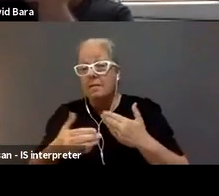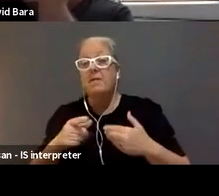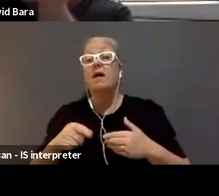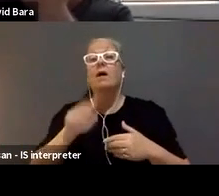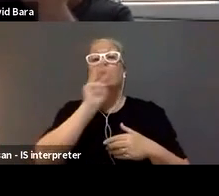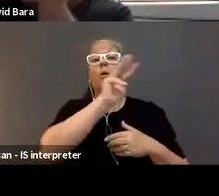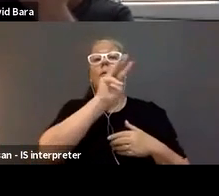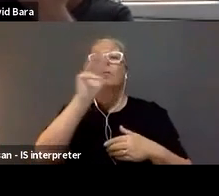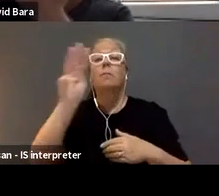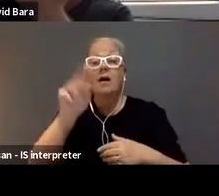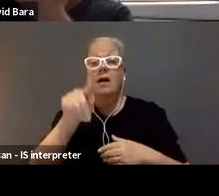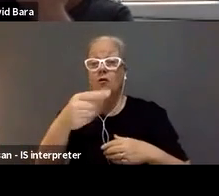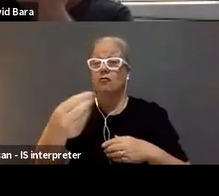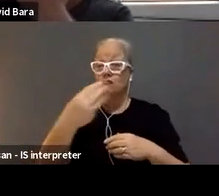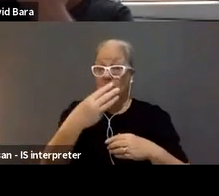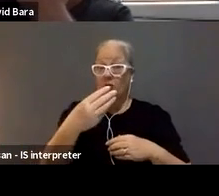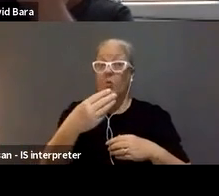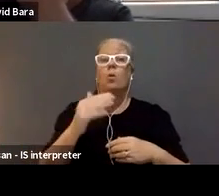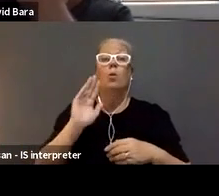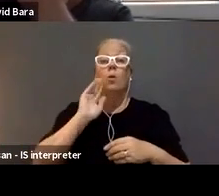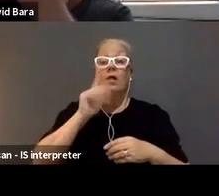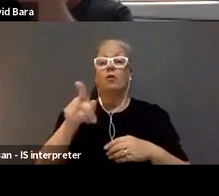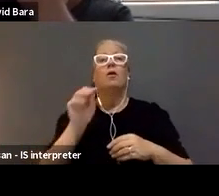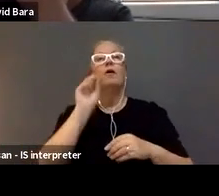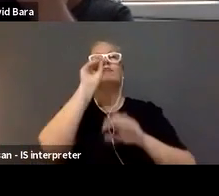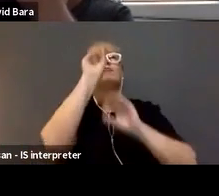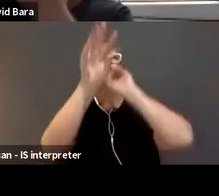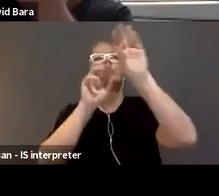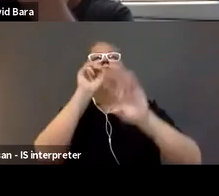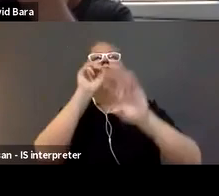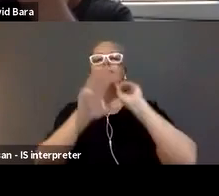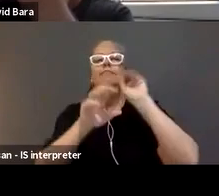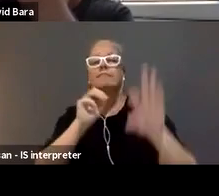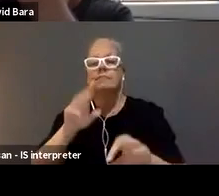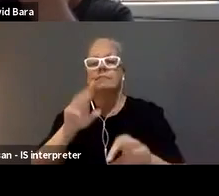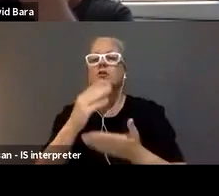link with you right after this webinar, so others can read and